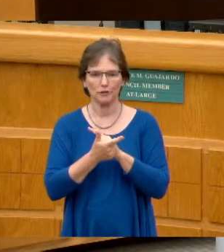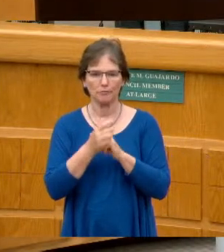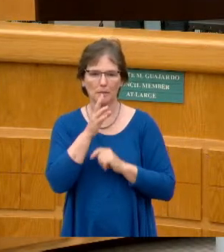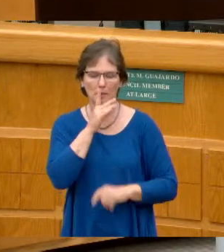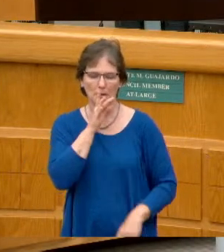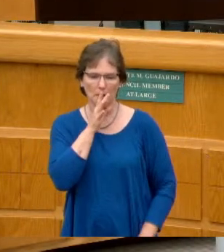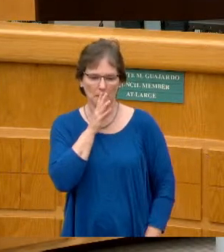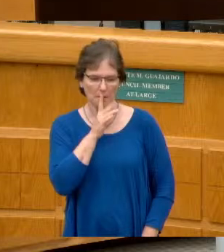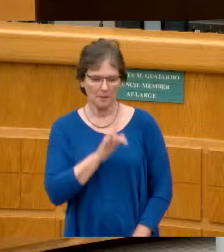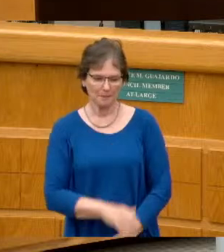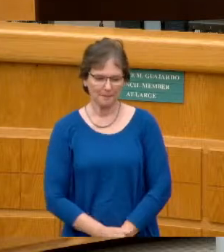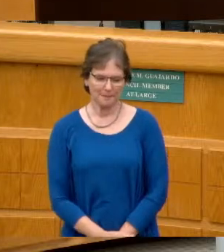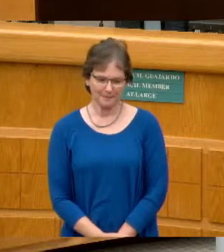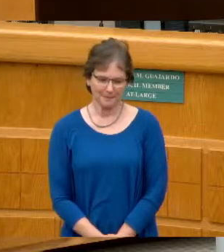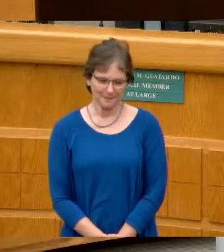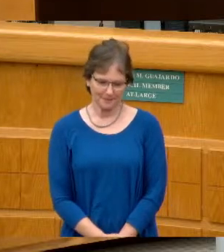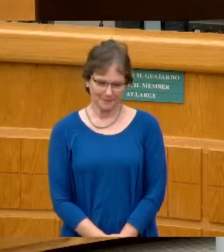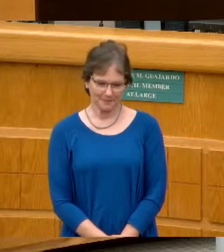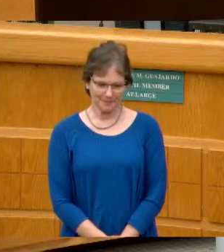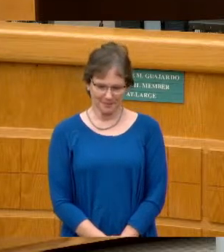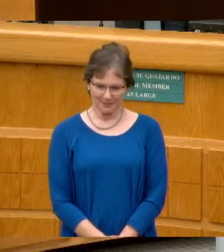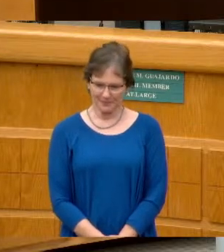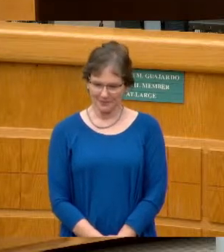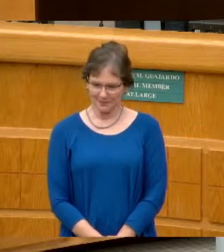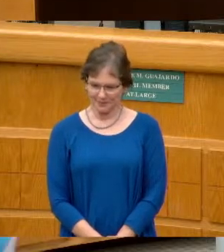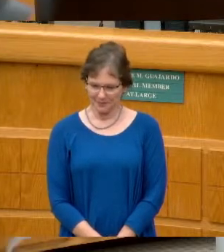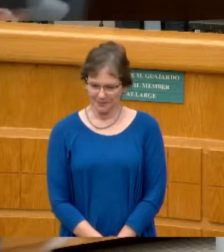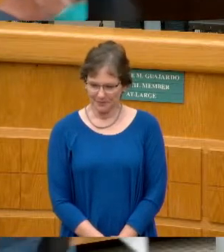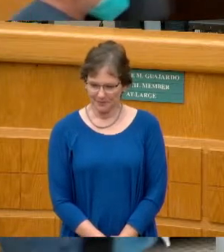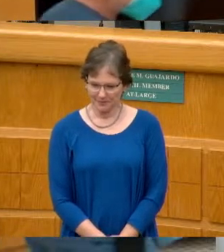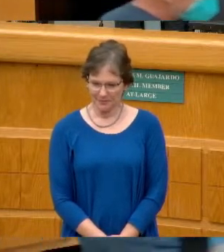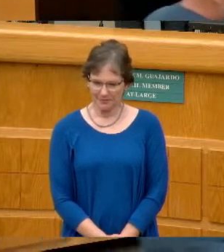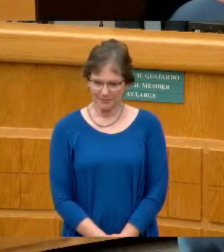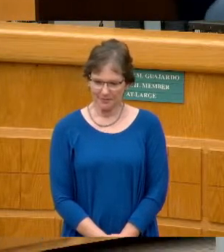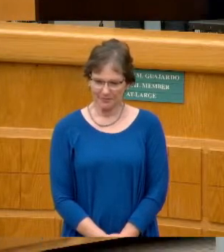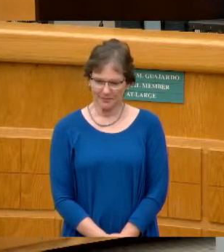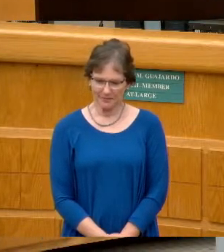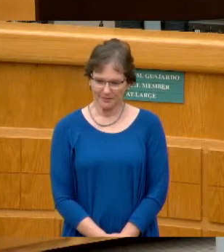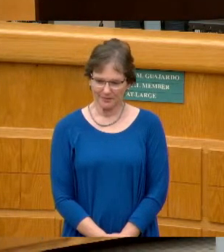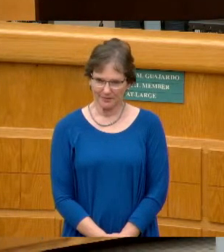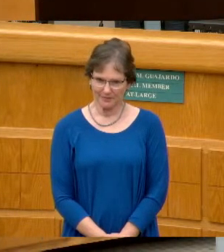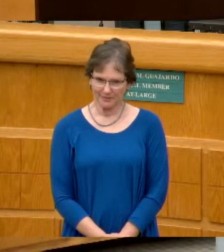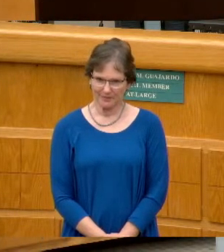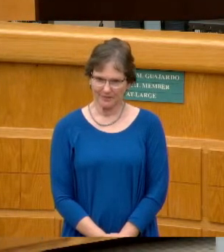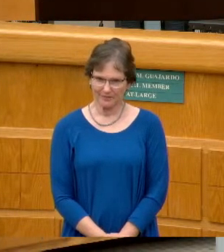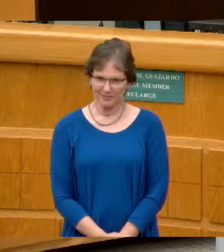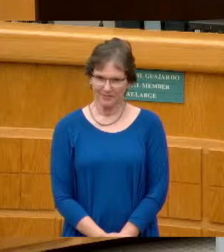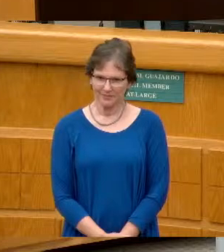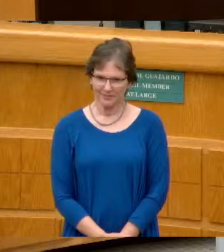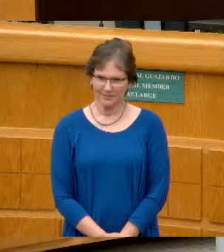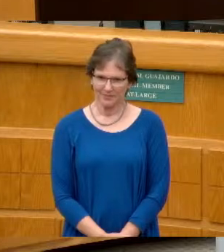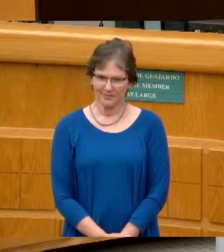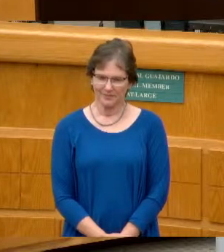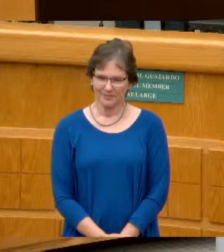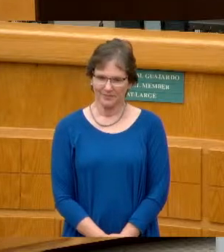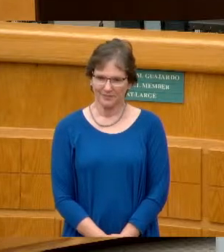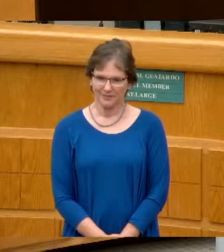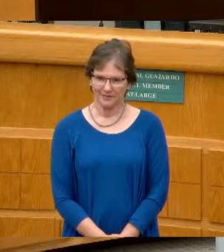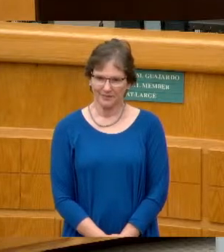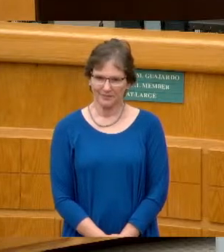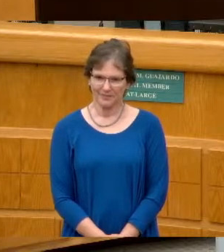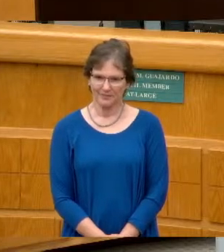Public Health for this incredible endeavor that comes from emergency management. Vote Safe Nueces. Thank you so much.